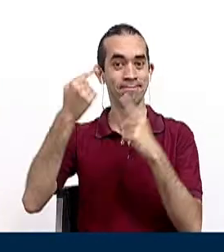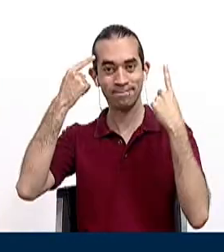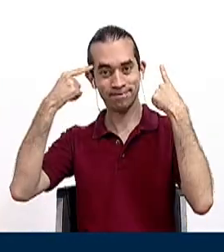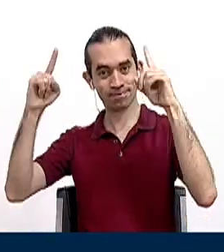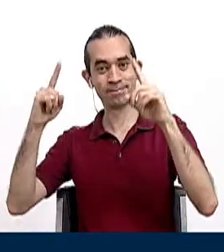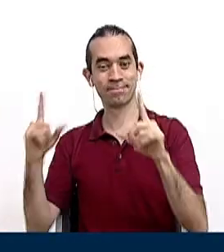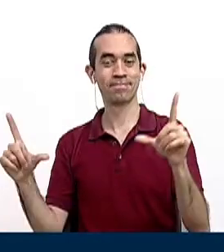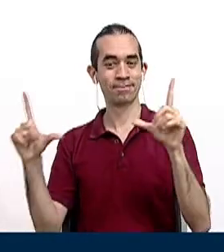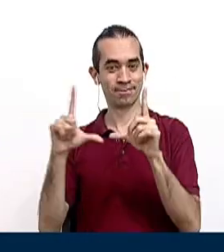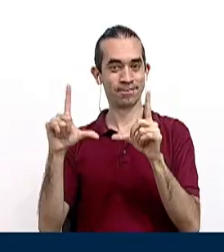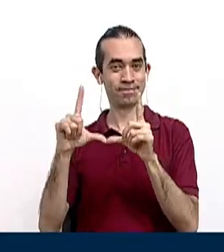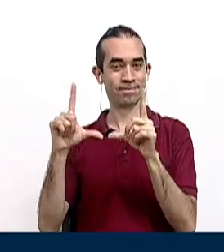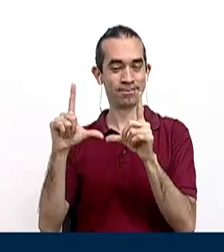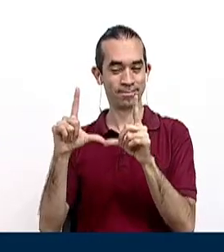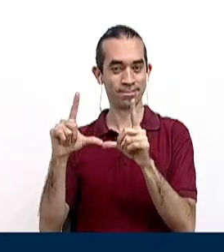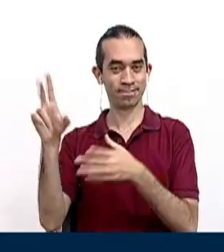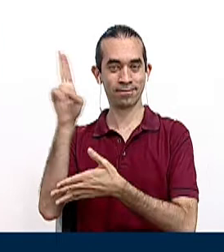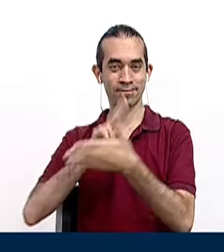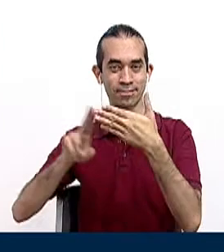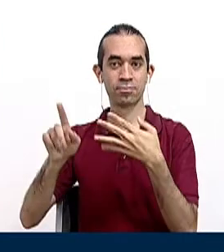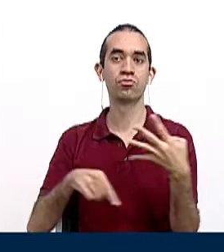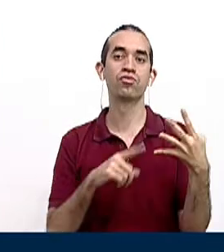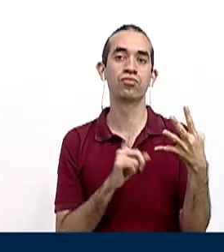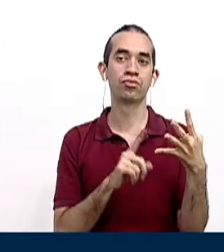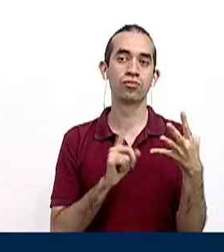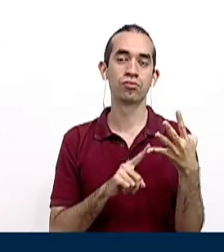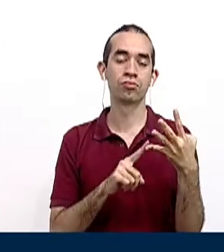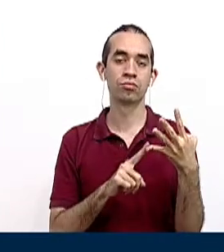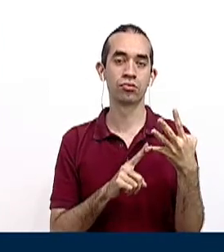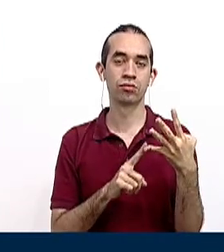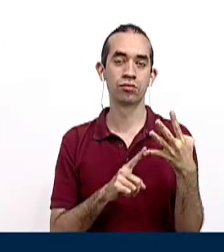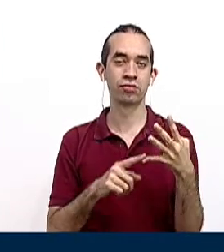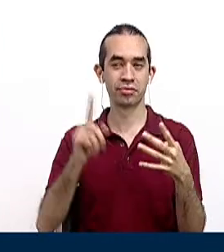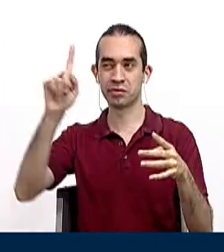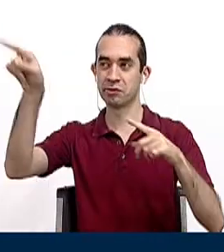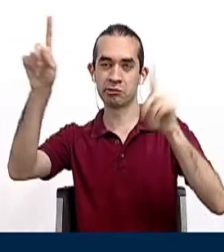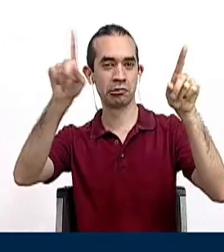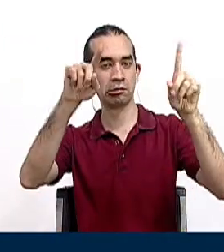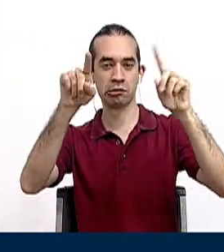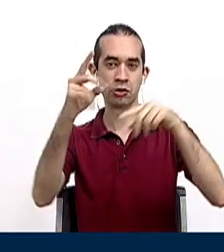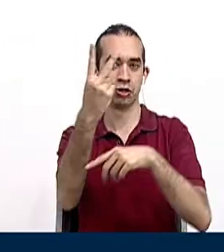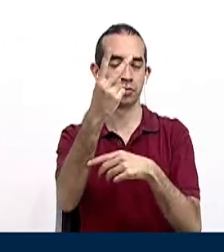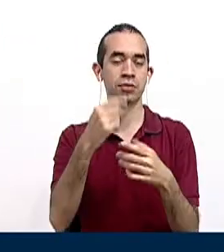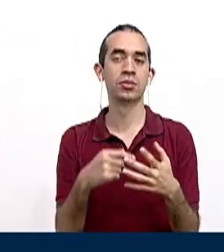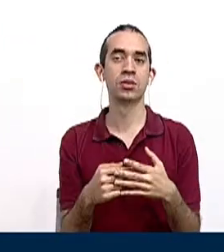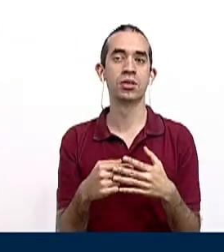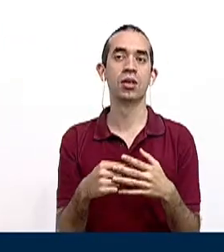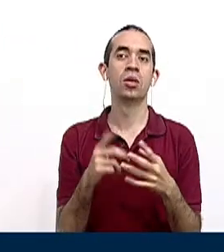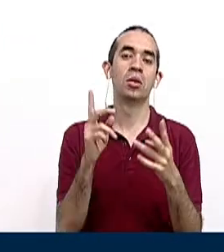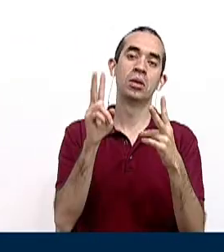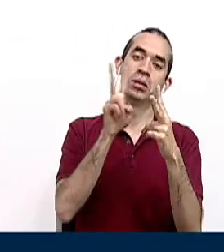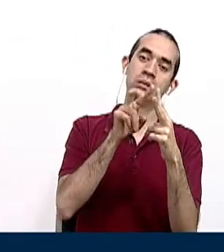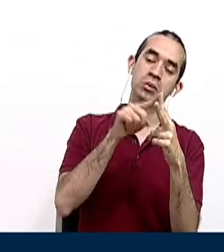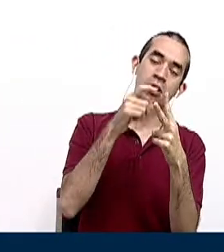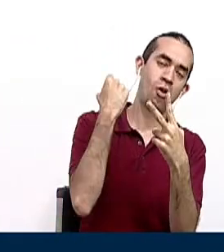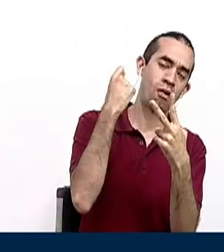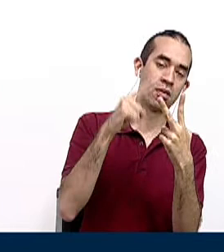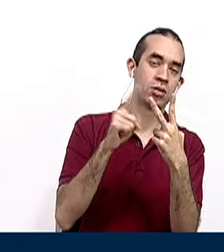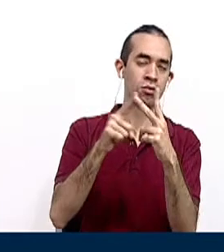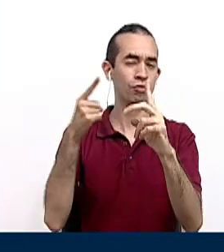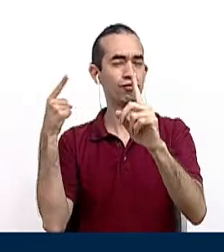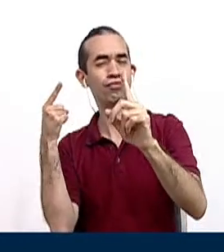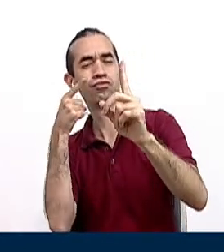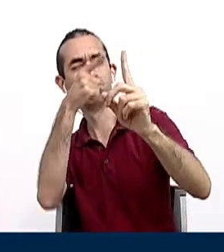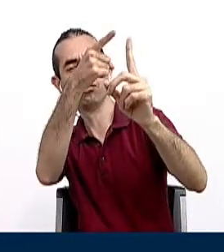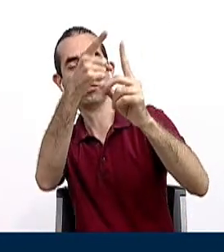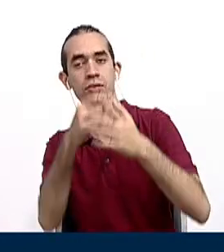college degree. And number 4, we only have 2 options left. We have encourage and we have lofty goal. So my is